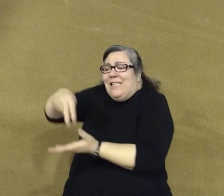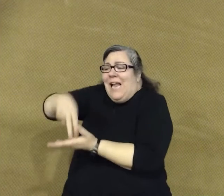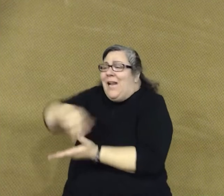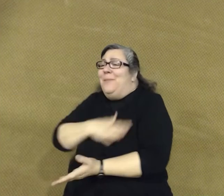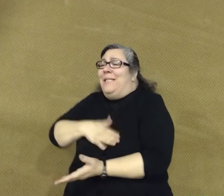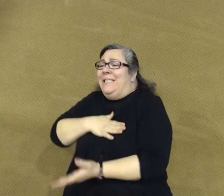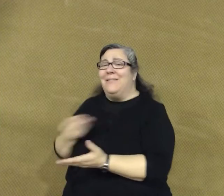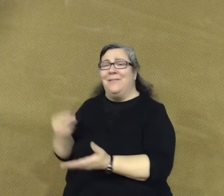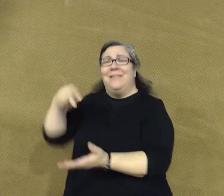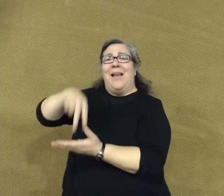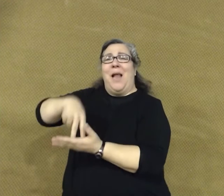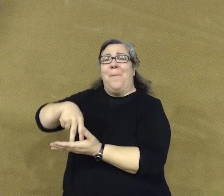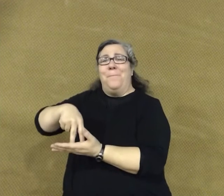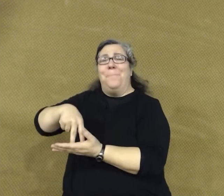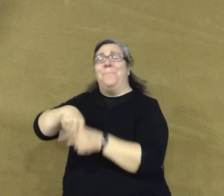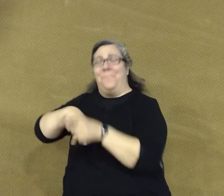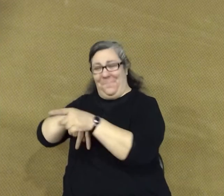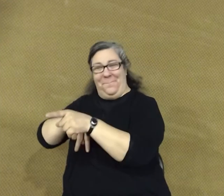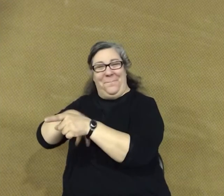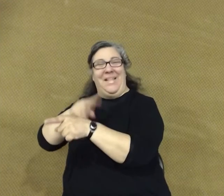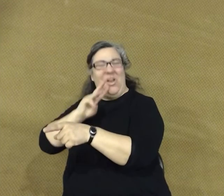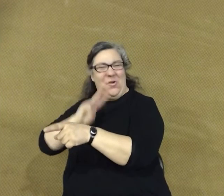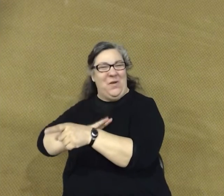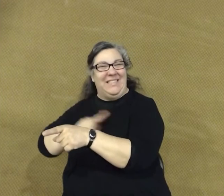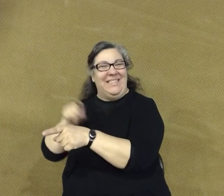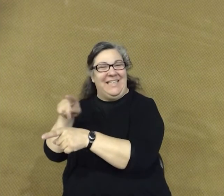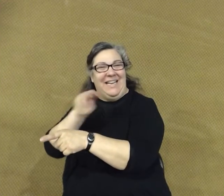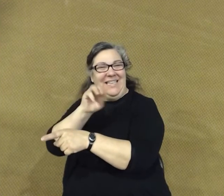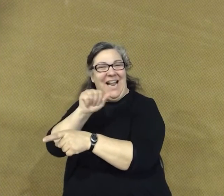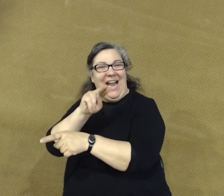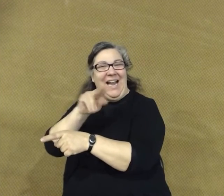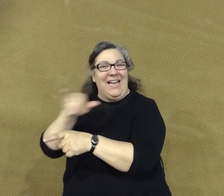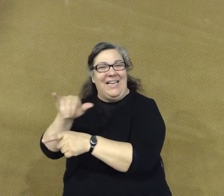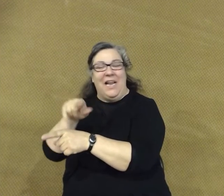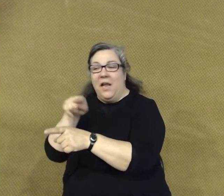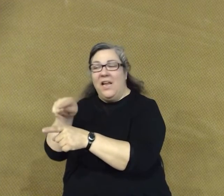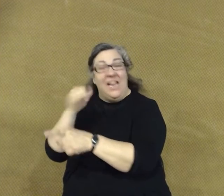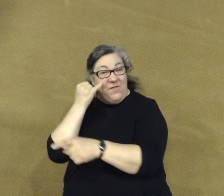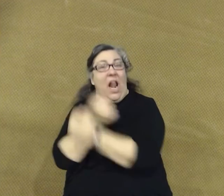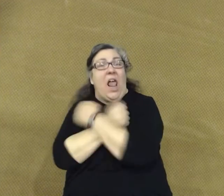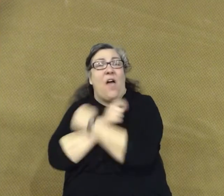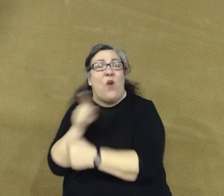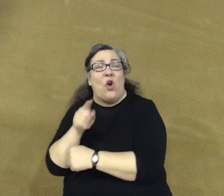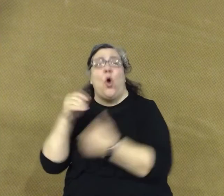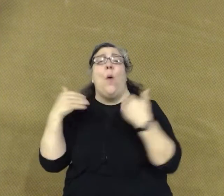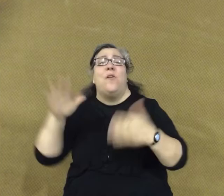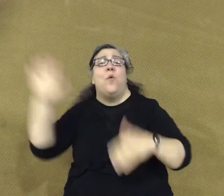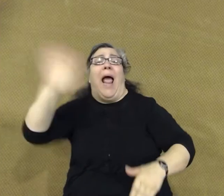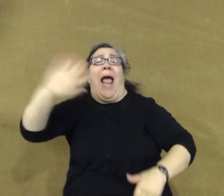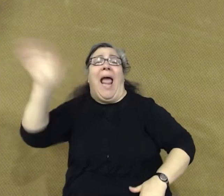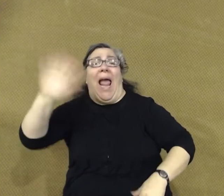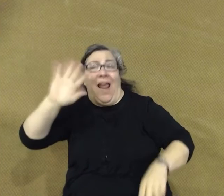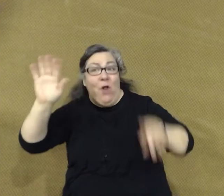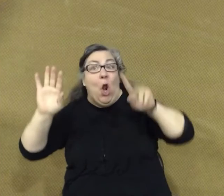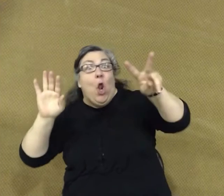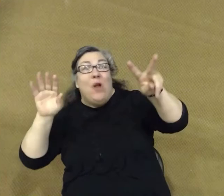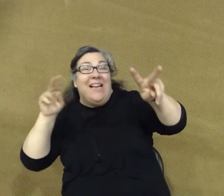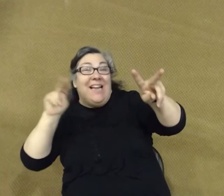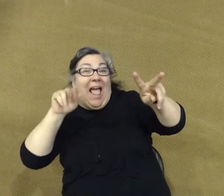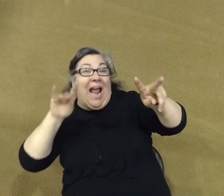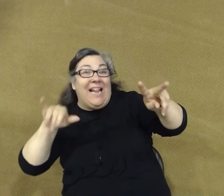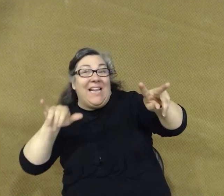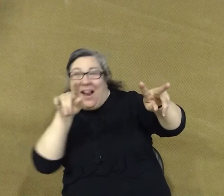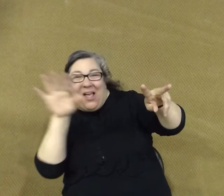up? And if you love Nanny, give her a big wave right there on the screen. Nanny, look at him right there.